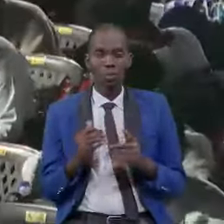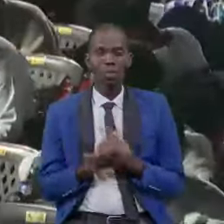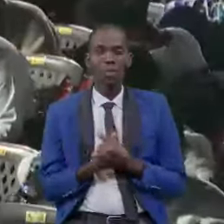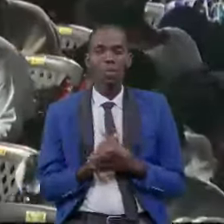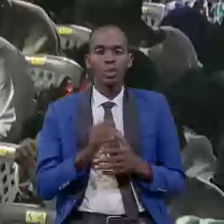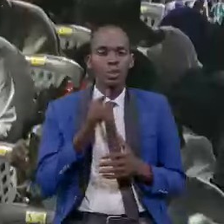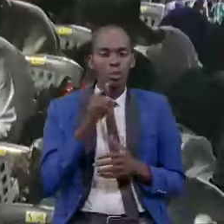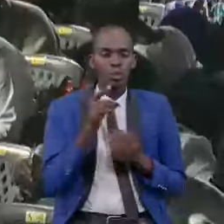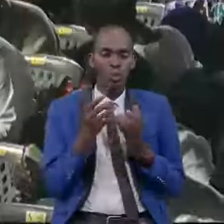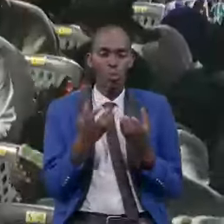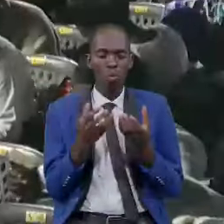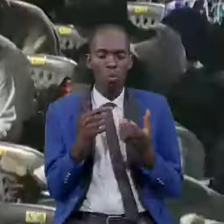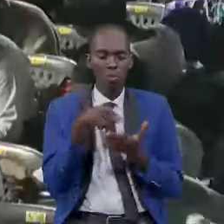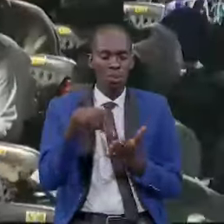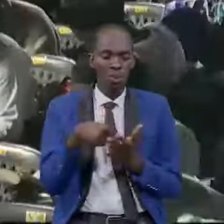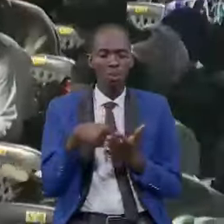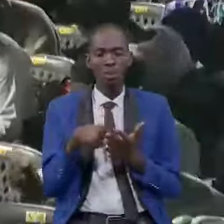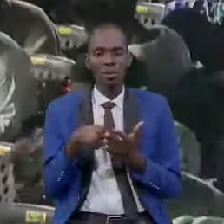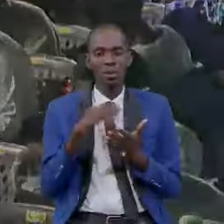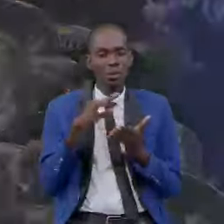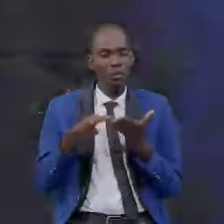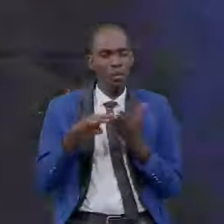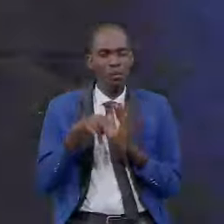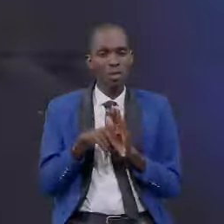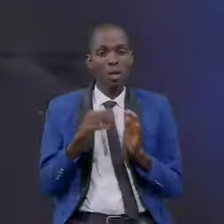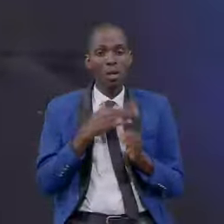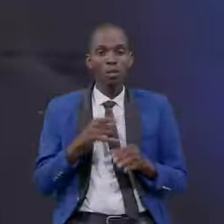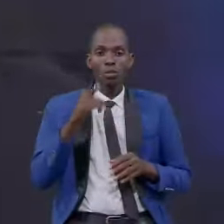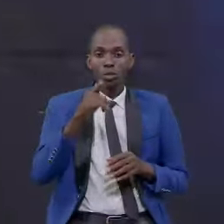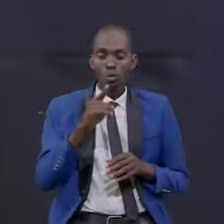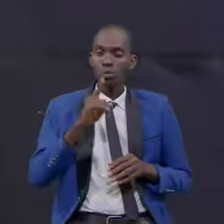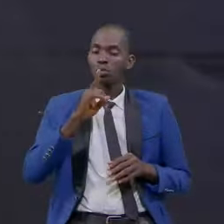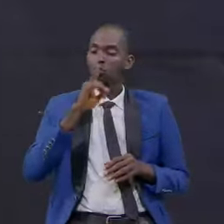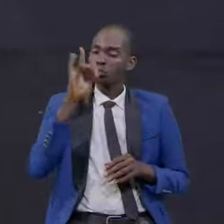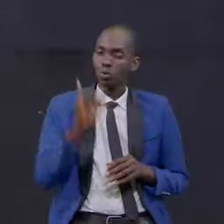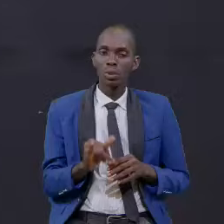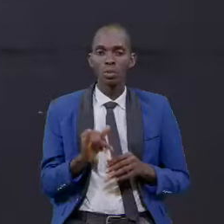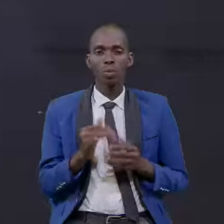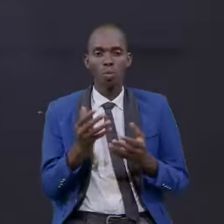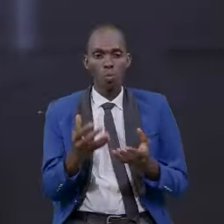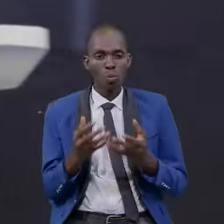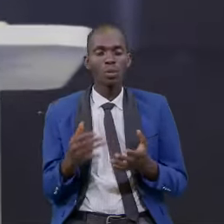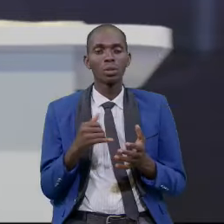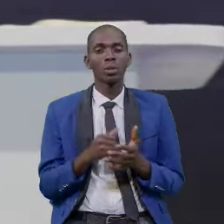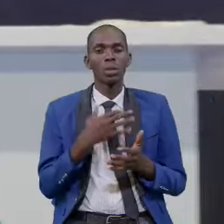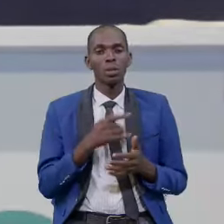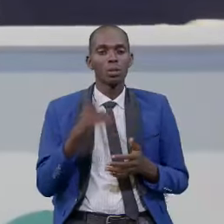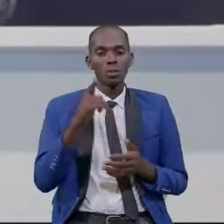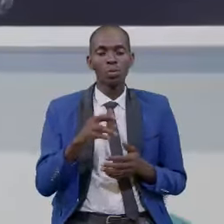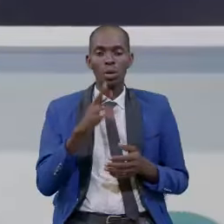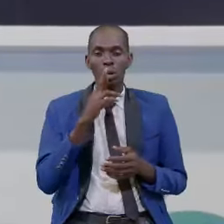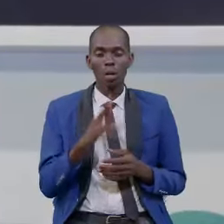this forgiveness and you mean it from the depth of your heart. And you're turning away from all